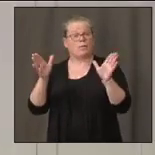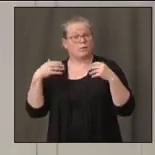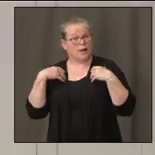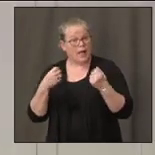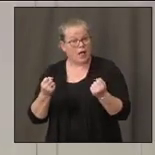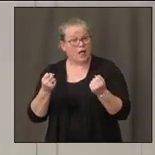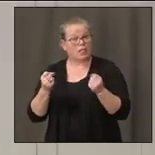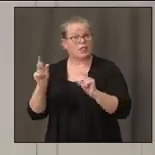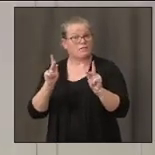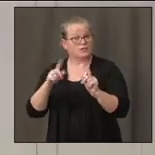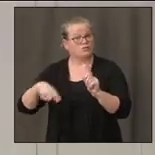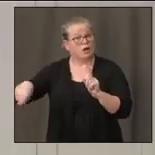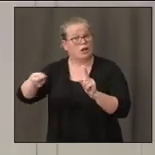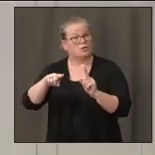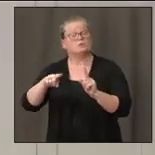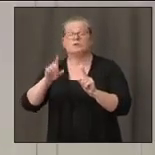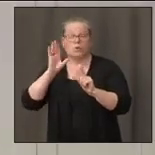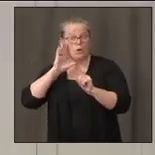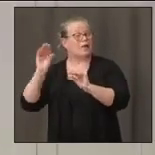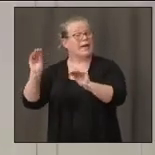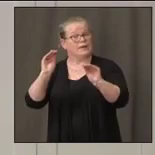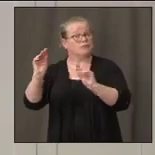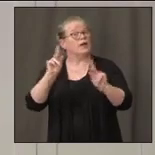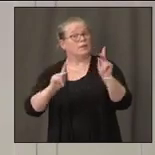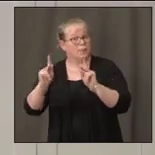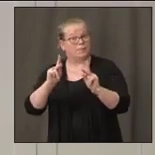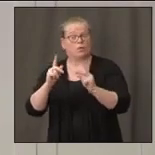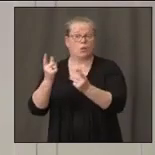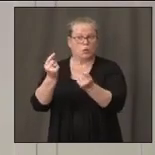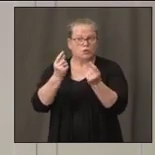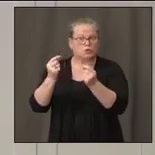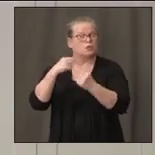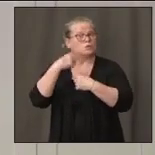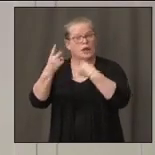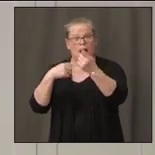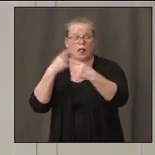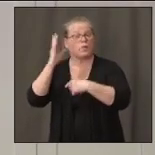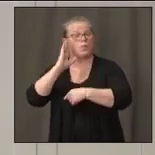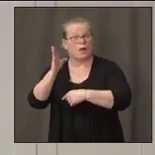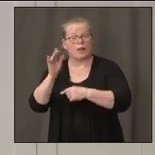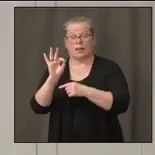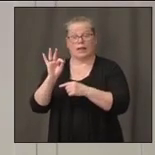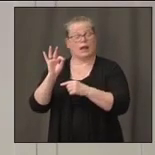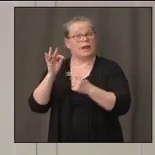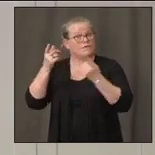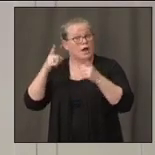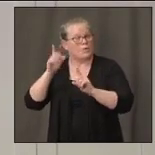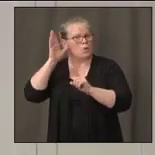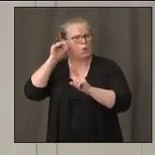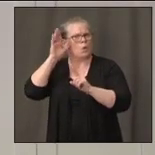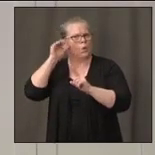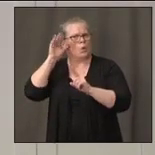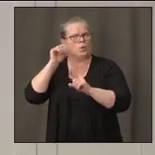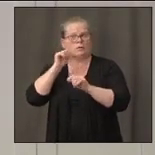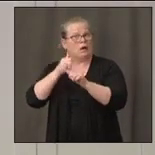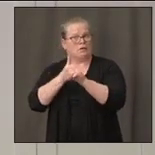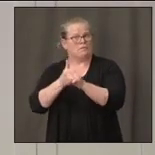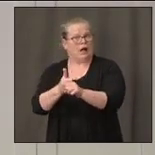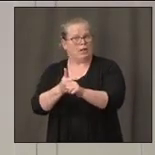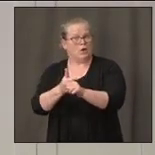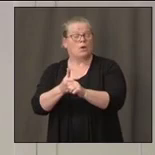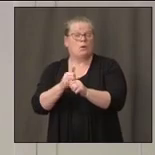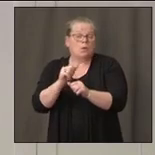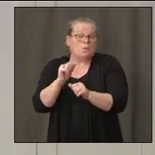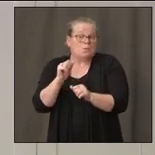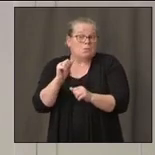we will educate people, tell people what they need to do, and if there's not compliance, then if there are ways that we